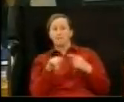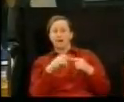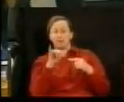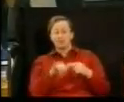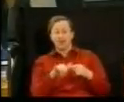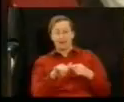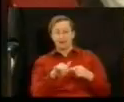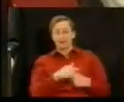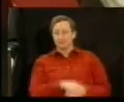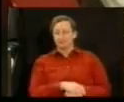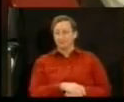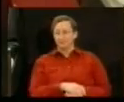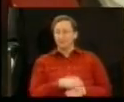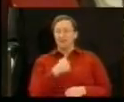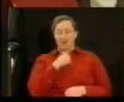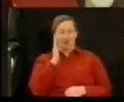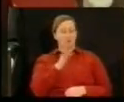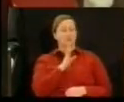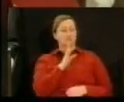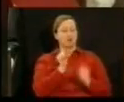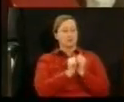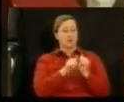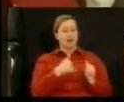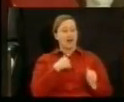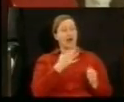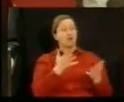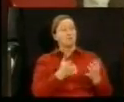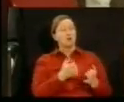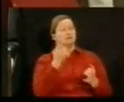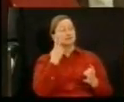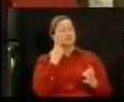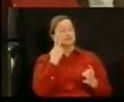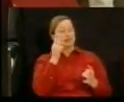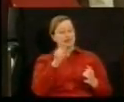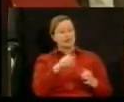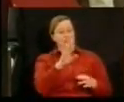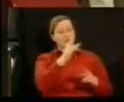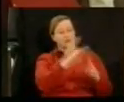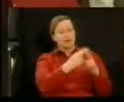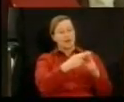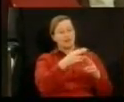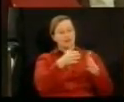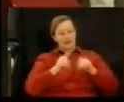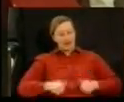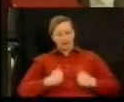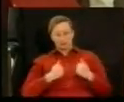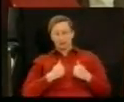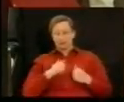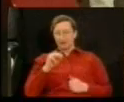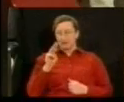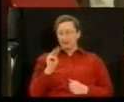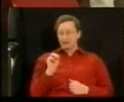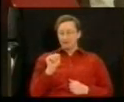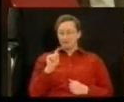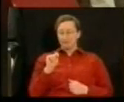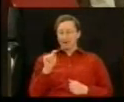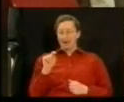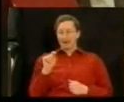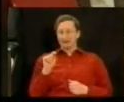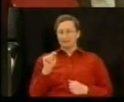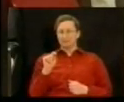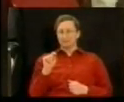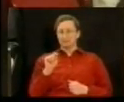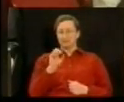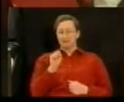Well, I'll talk to that issue. I like to see a special election. We need your name and address for the record, please. Mac Simpson,